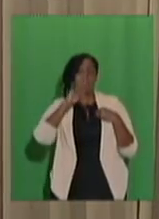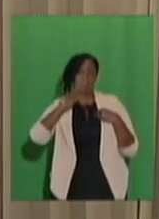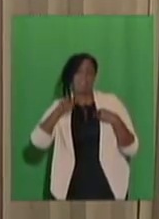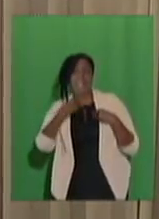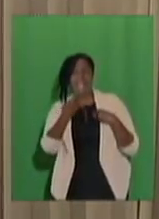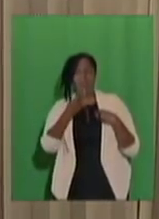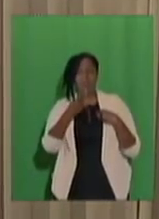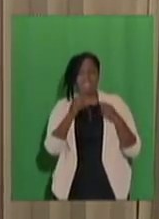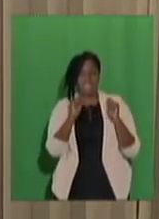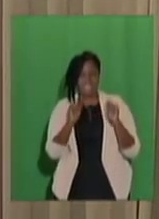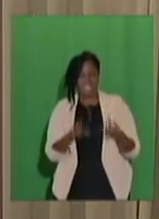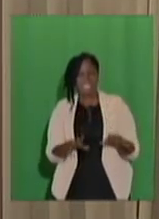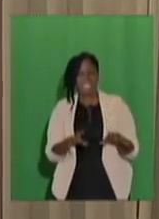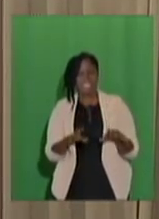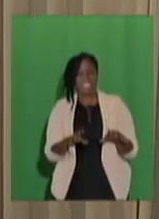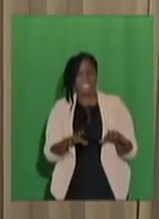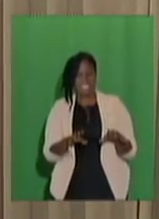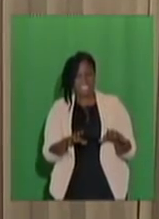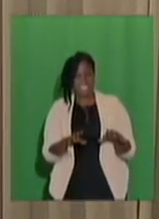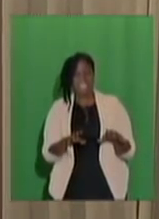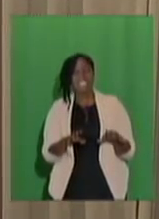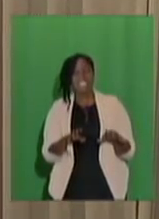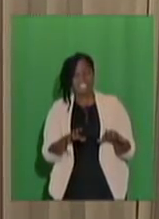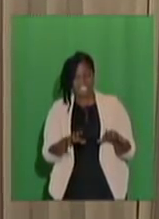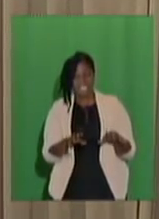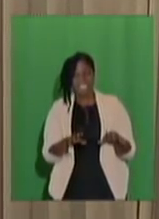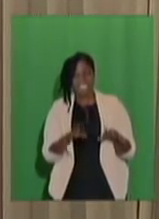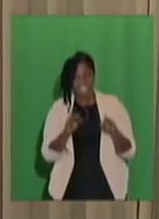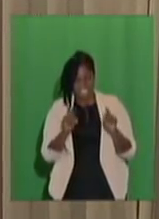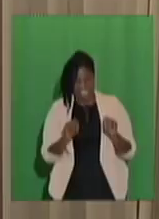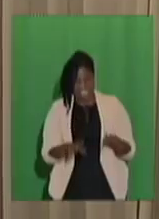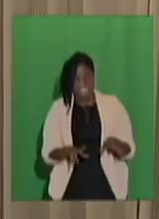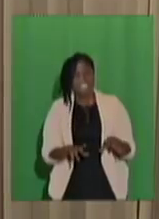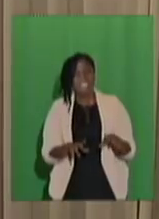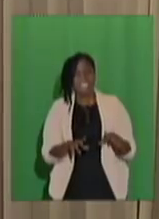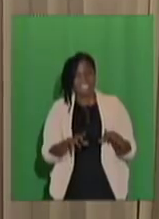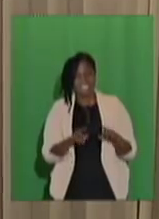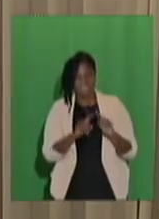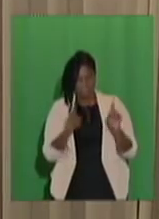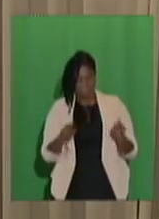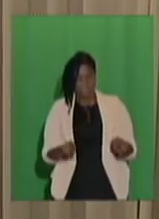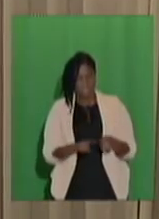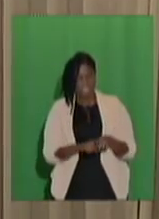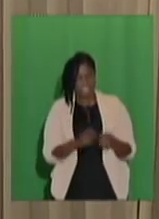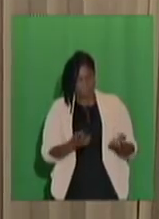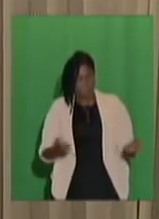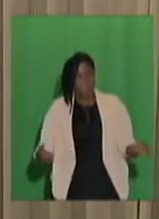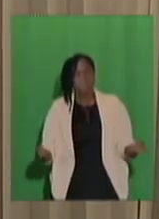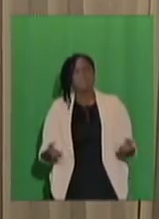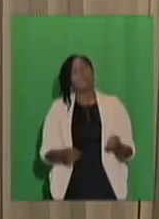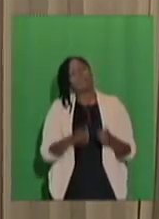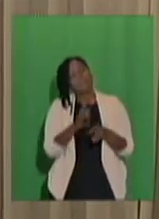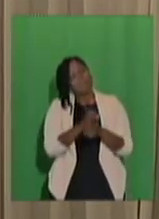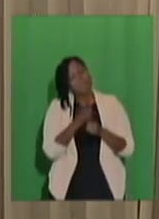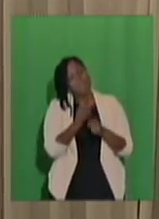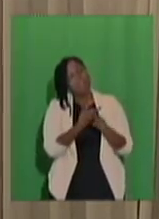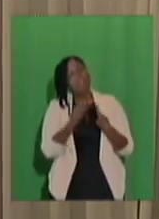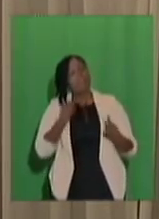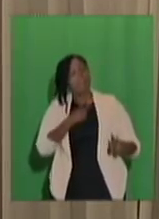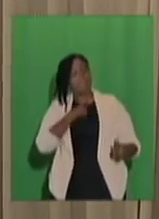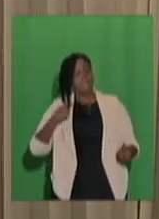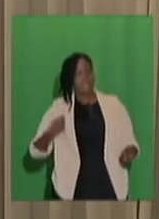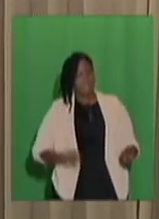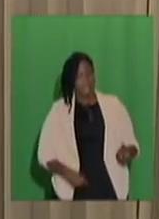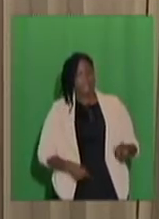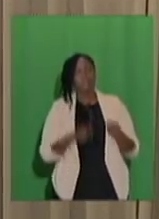being used from China. For Trinidad and Tobago donated, which we got from China a couple of weeks ago, and that is still being used on